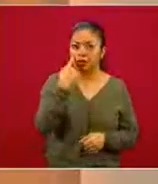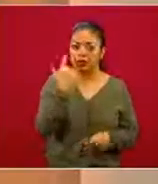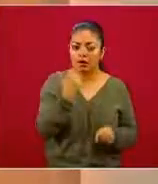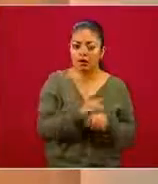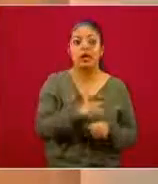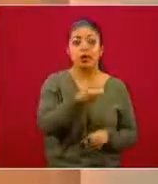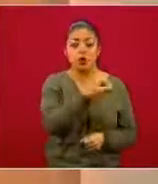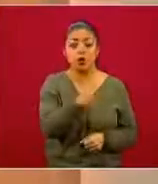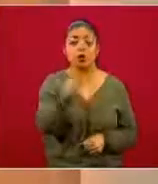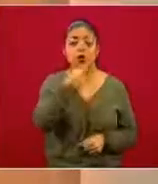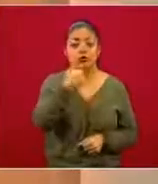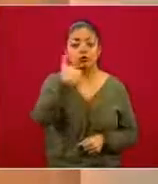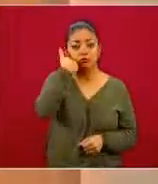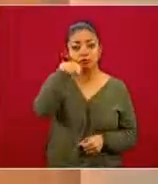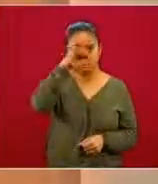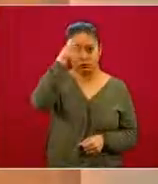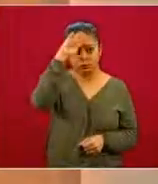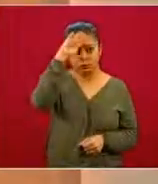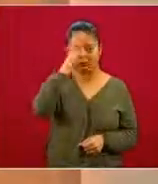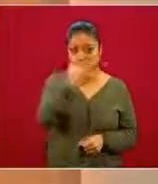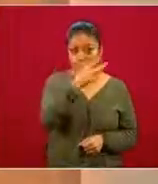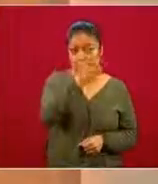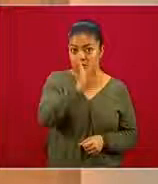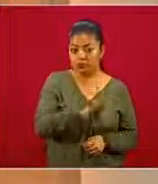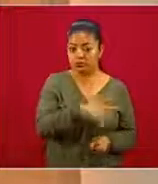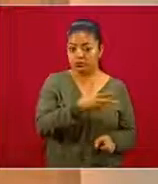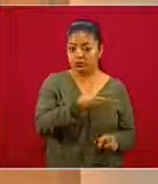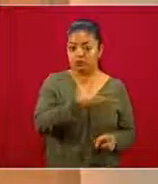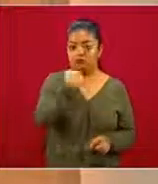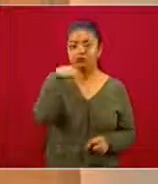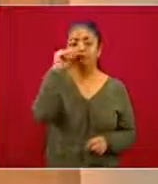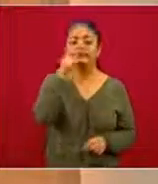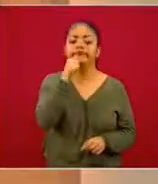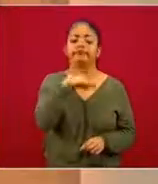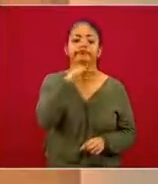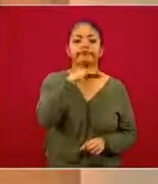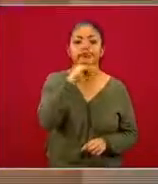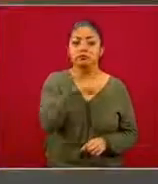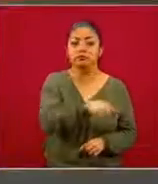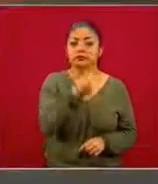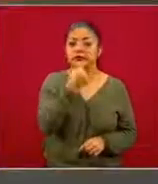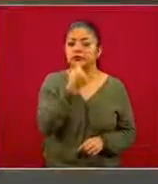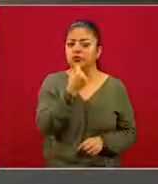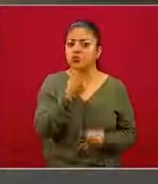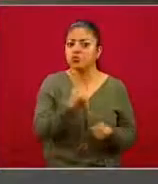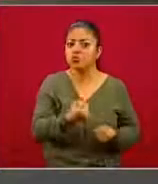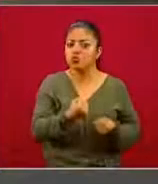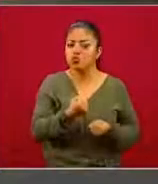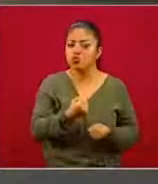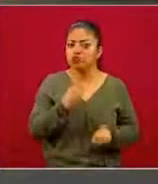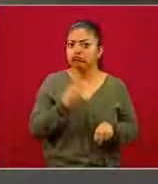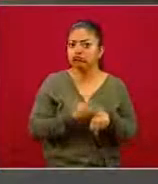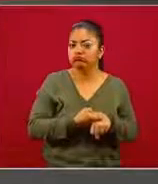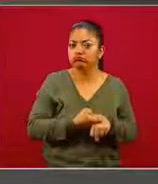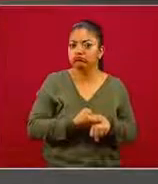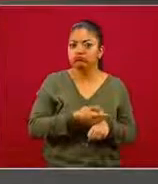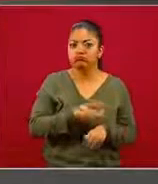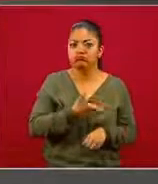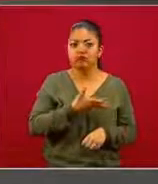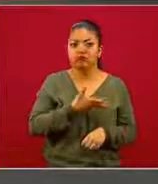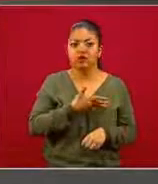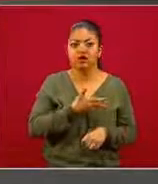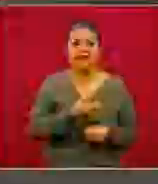Many children may be exhibiting fever, maybe 50% of them, and then it's like they put up with it. They